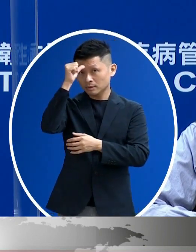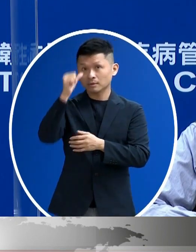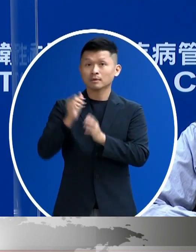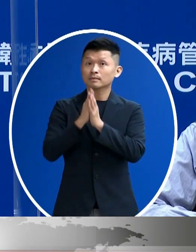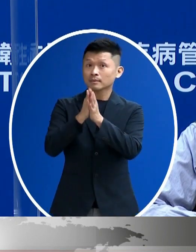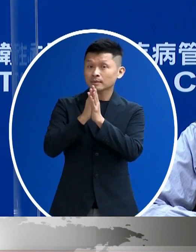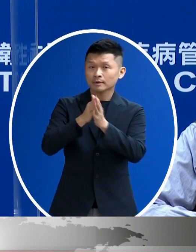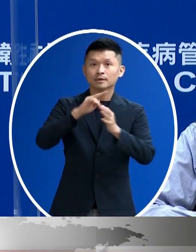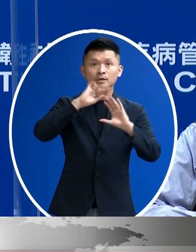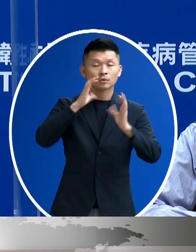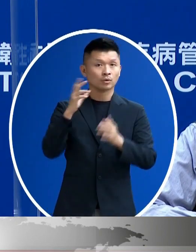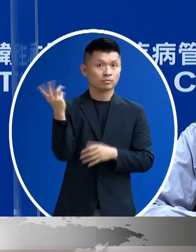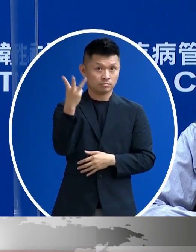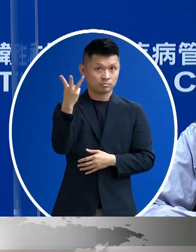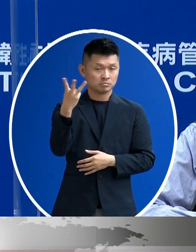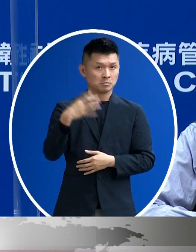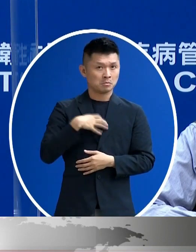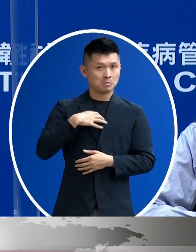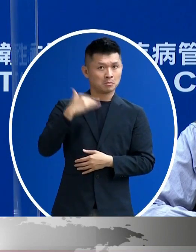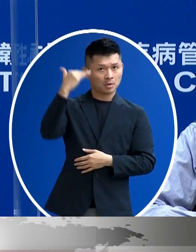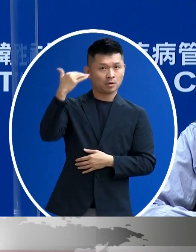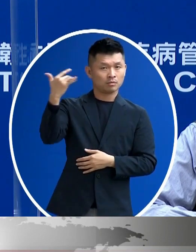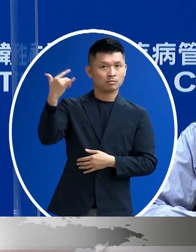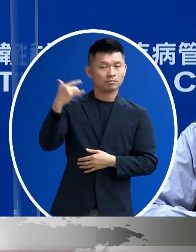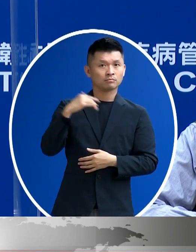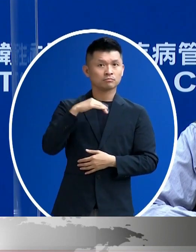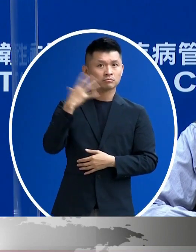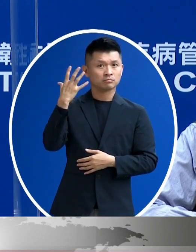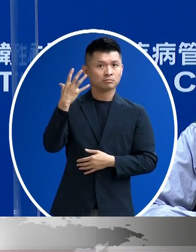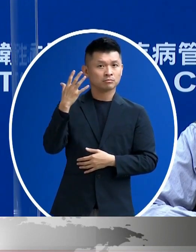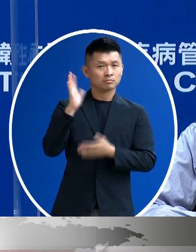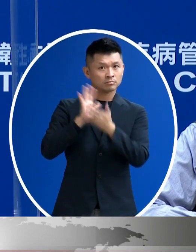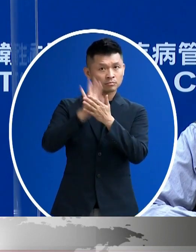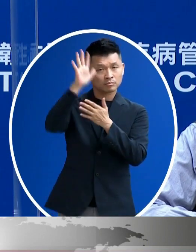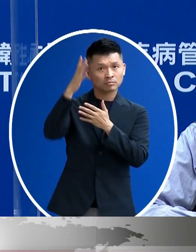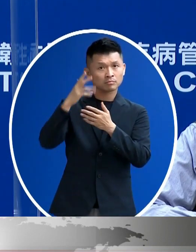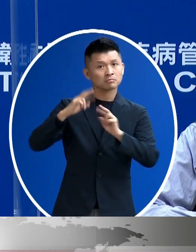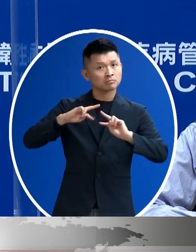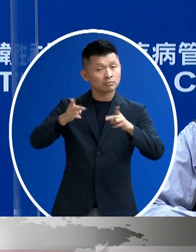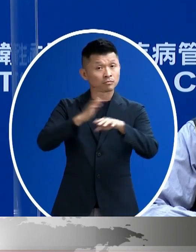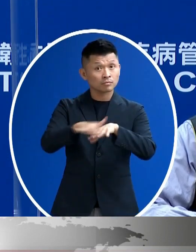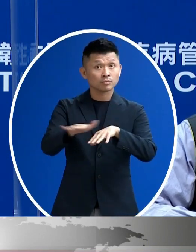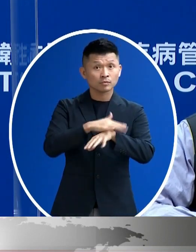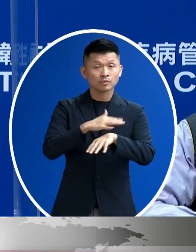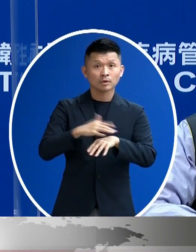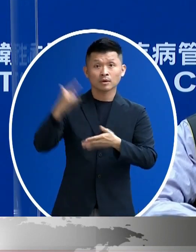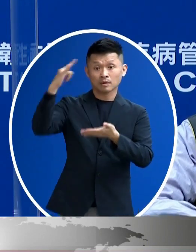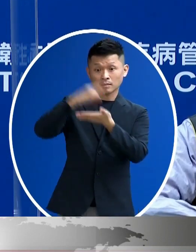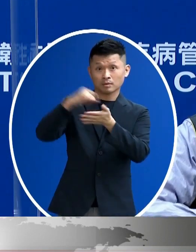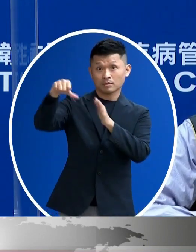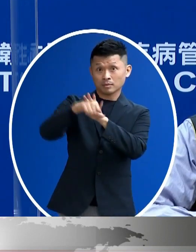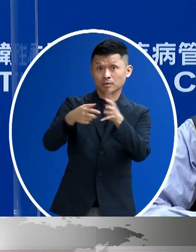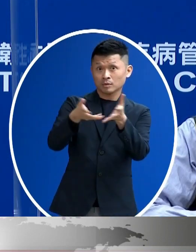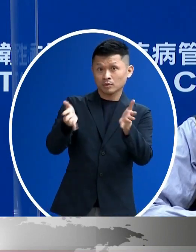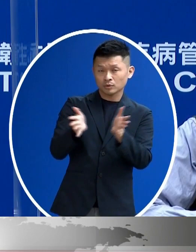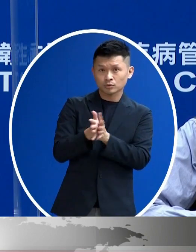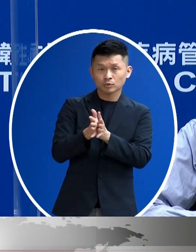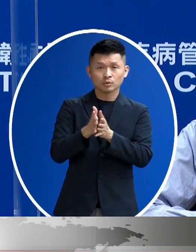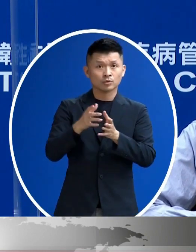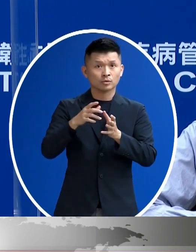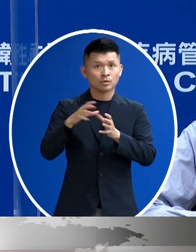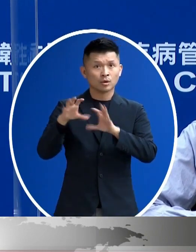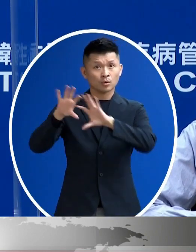Myanmar. Later on, we will reassess quarantine regulations for these countries, making a decision based on the international situation.